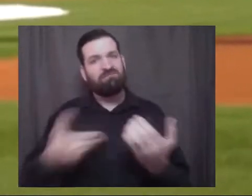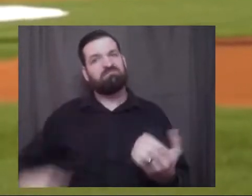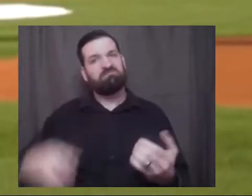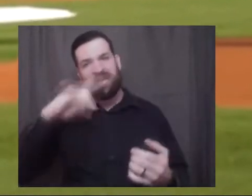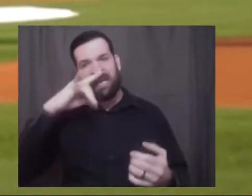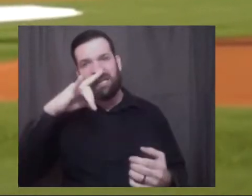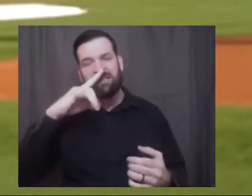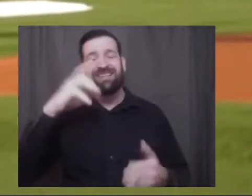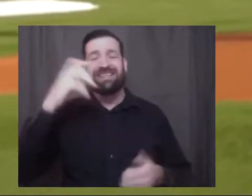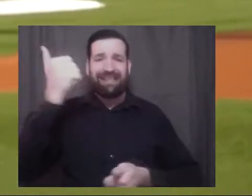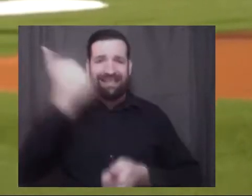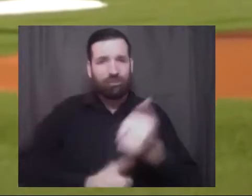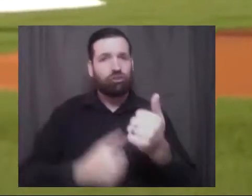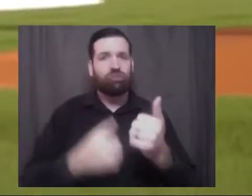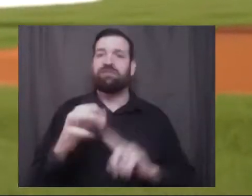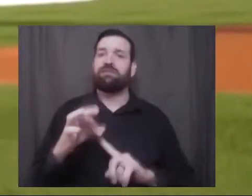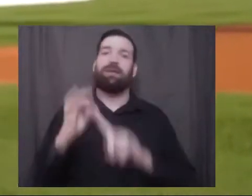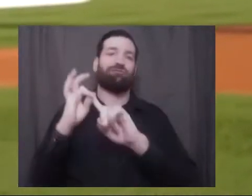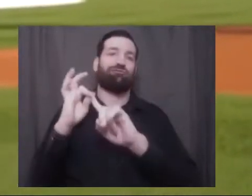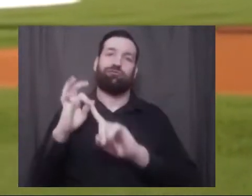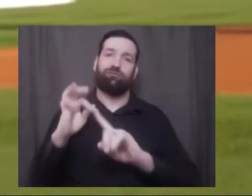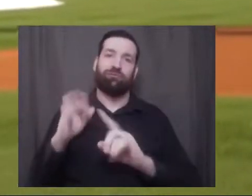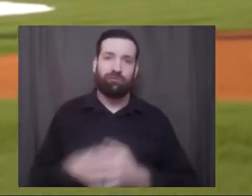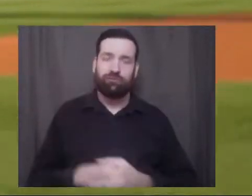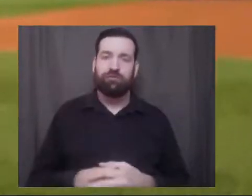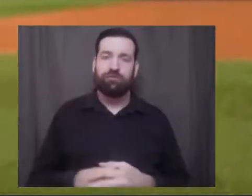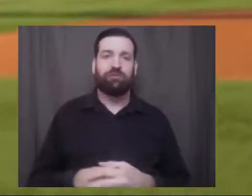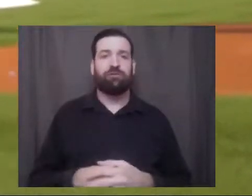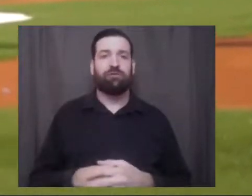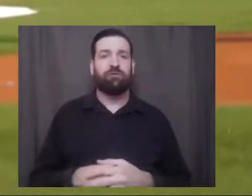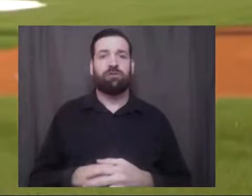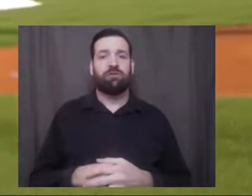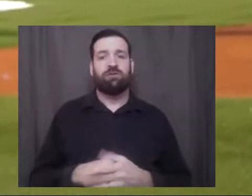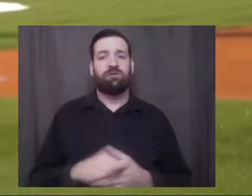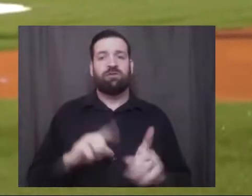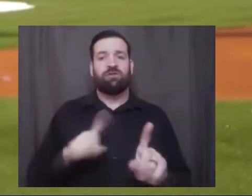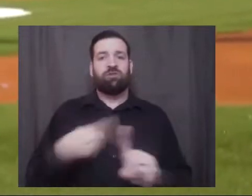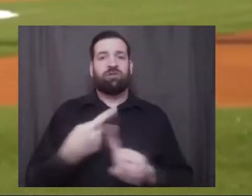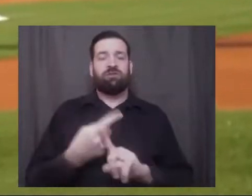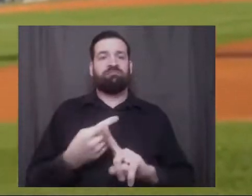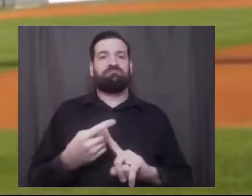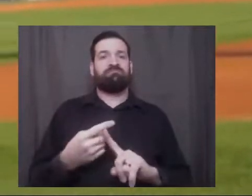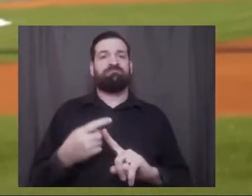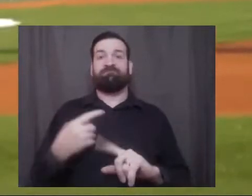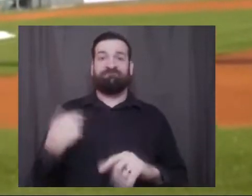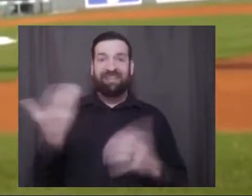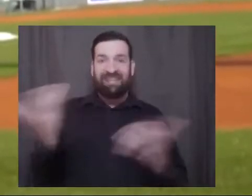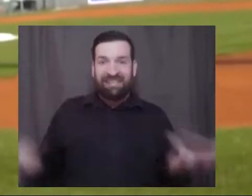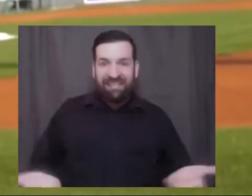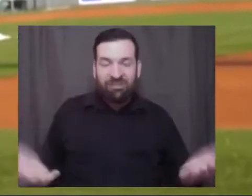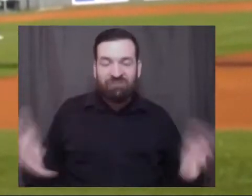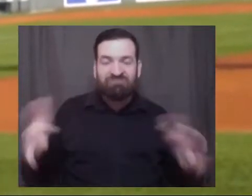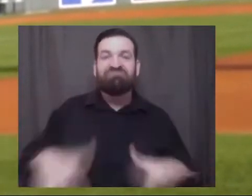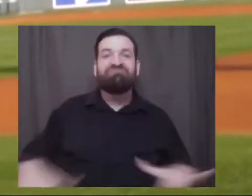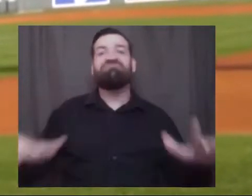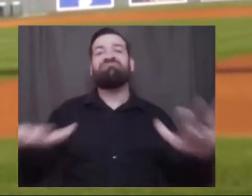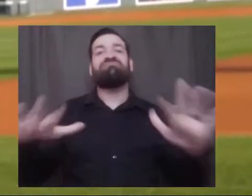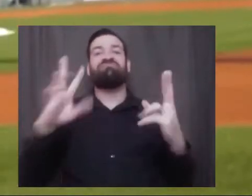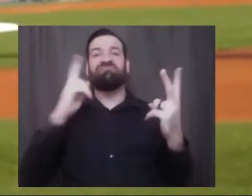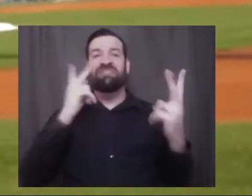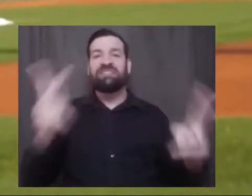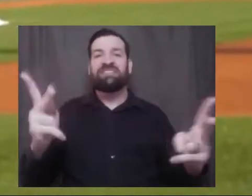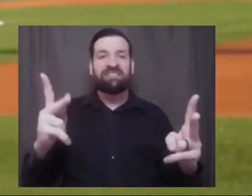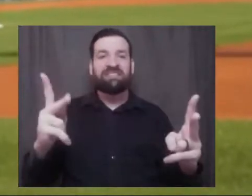is special, and just getting out here and seeing the ballpark get full